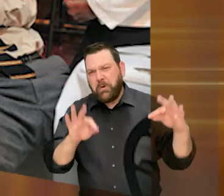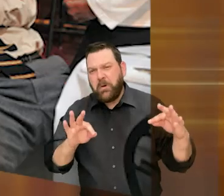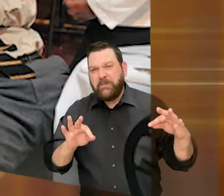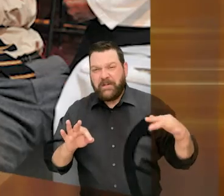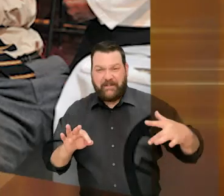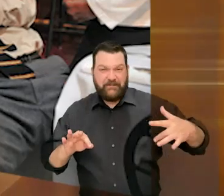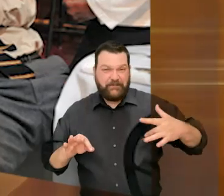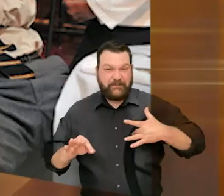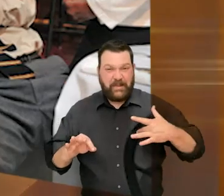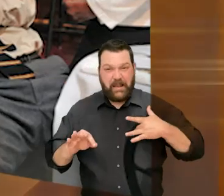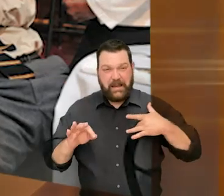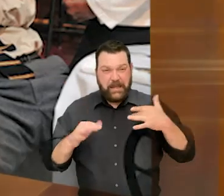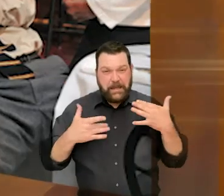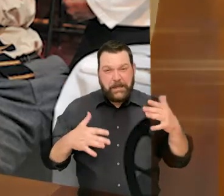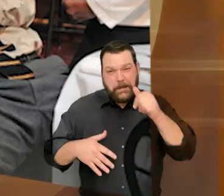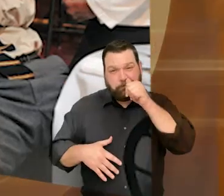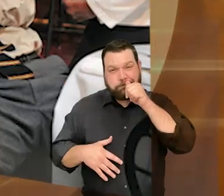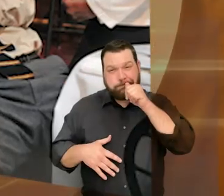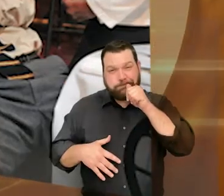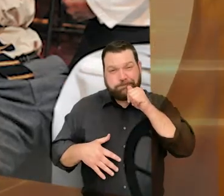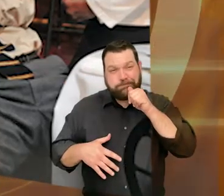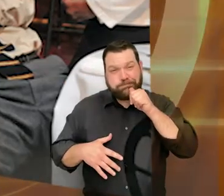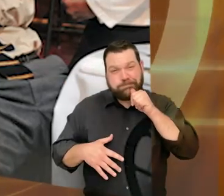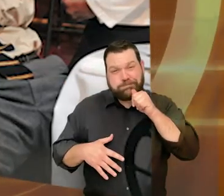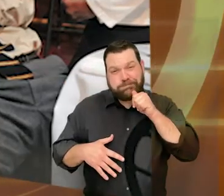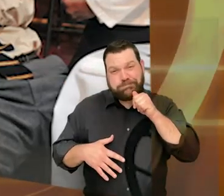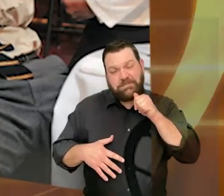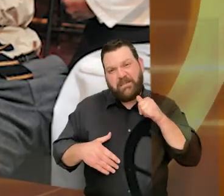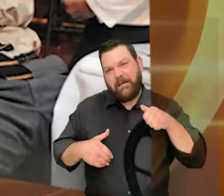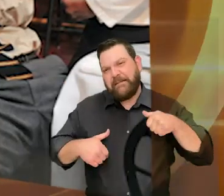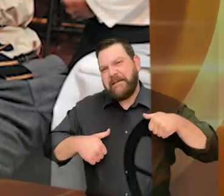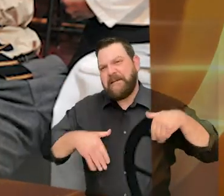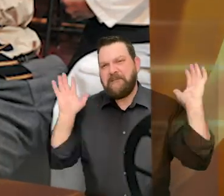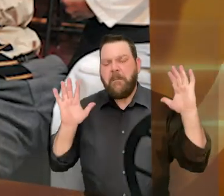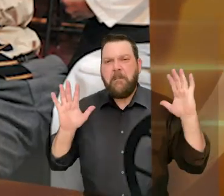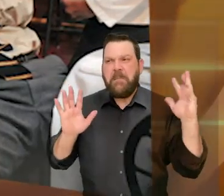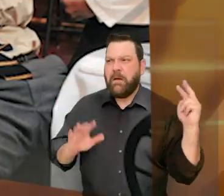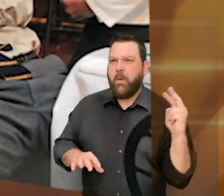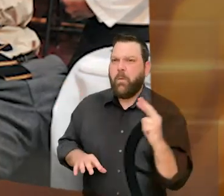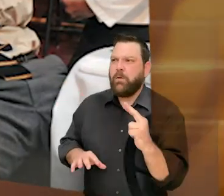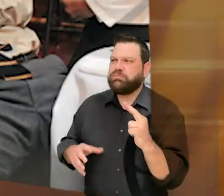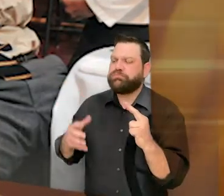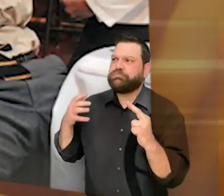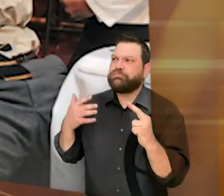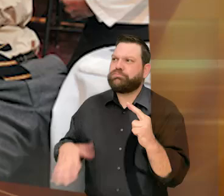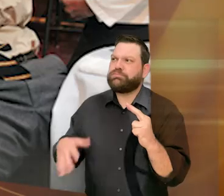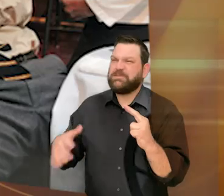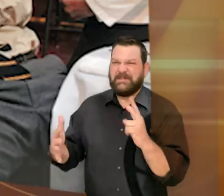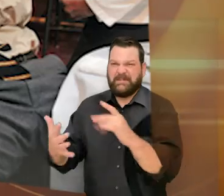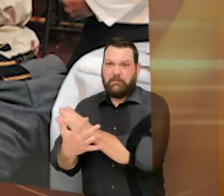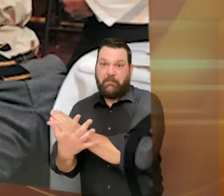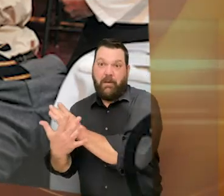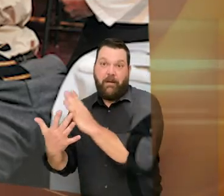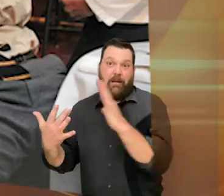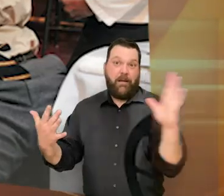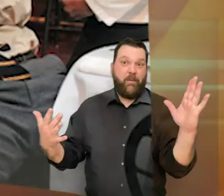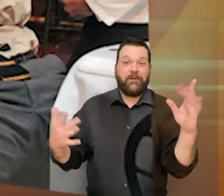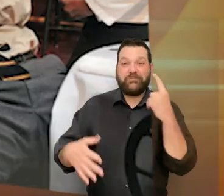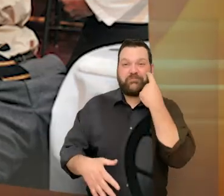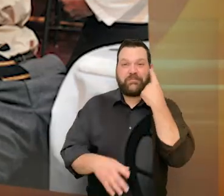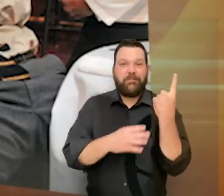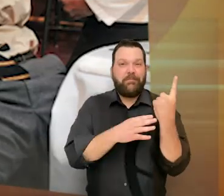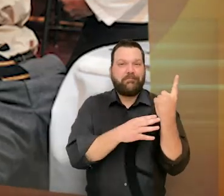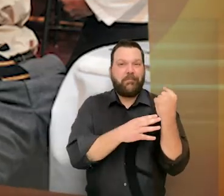tea room staffer and surrogate father Sam, the actor found the droll humor in the character's